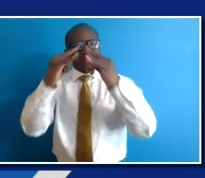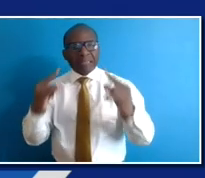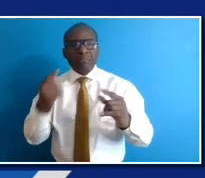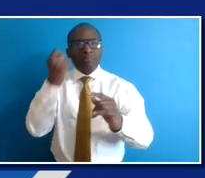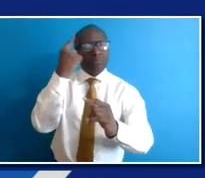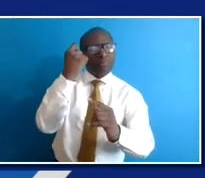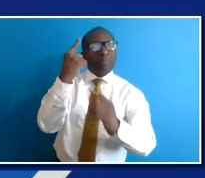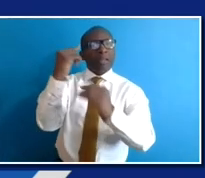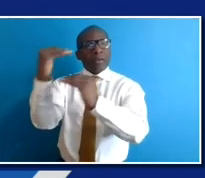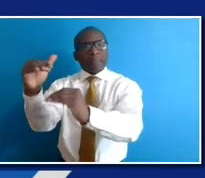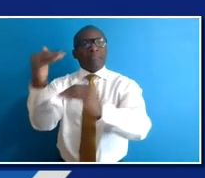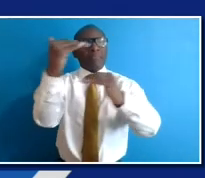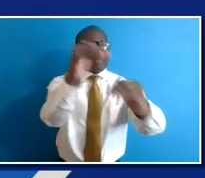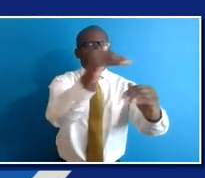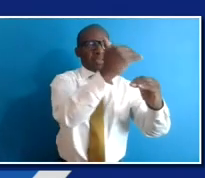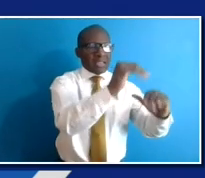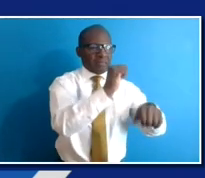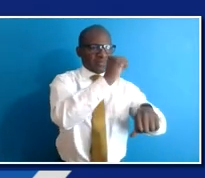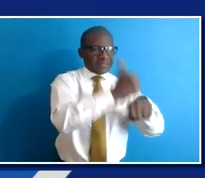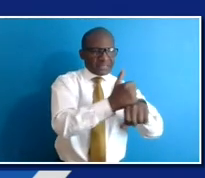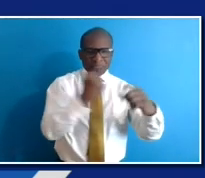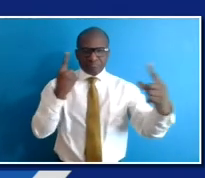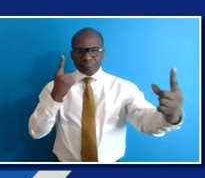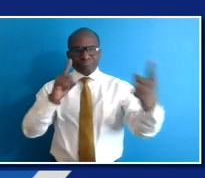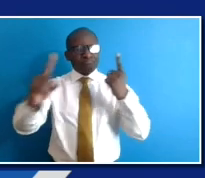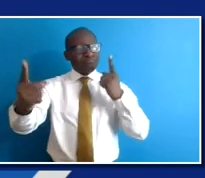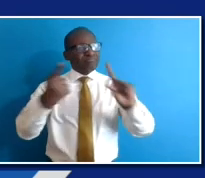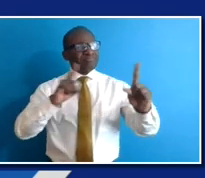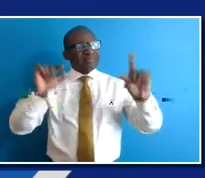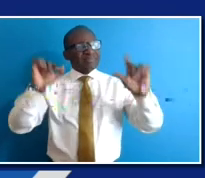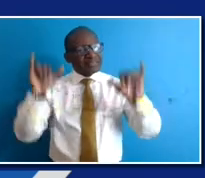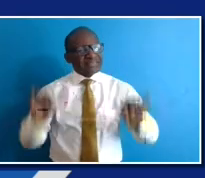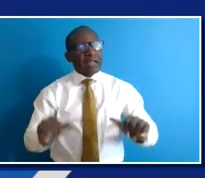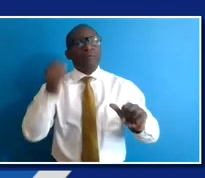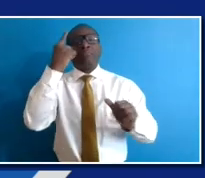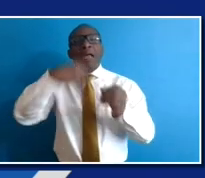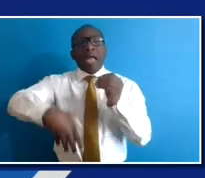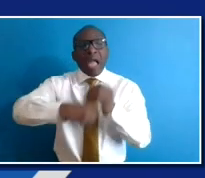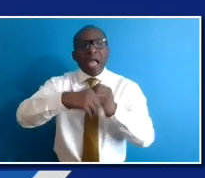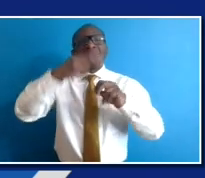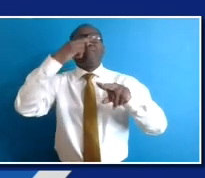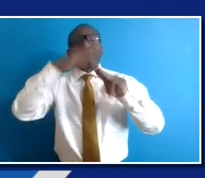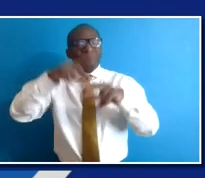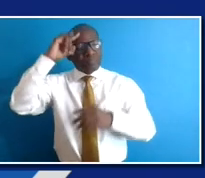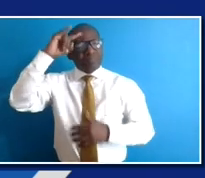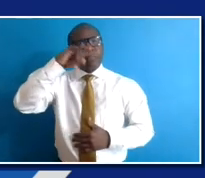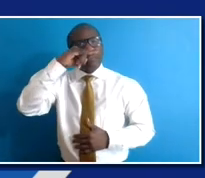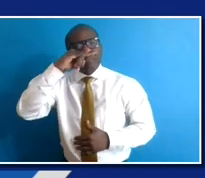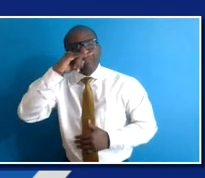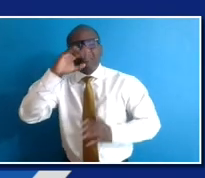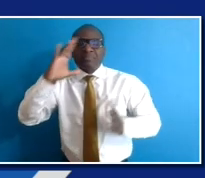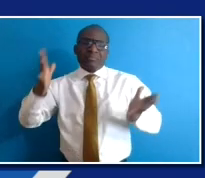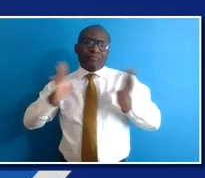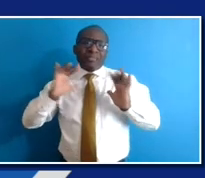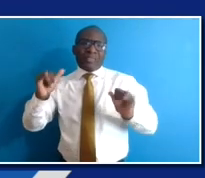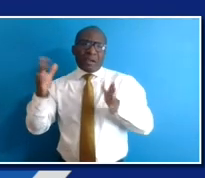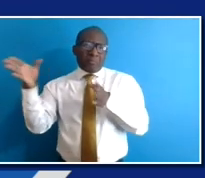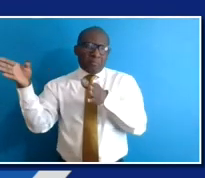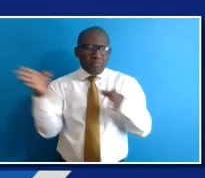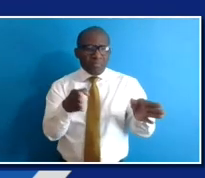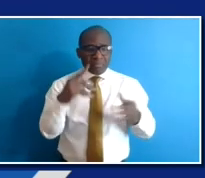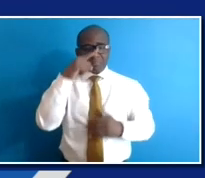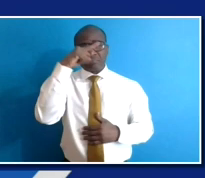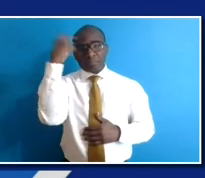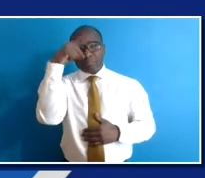have some fun, and that's part of it. Now, tickets for the Trailside facility, which is up in Cross River, that area of the county,